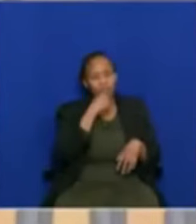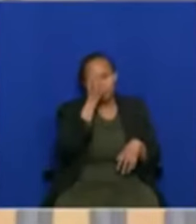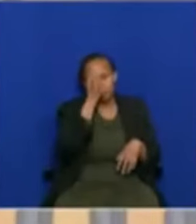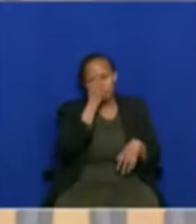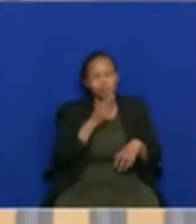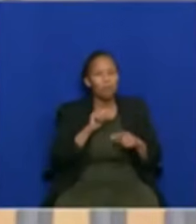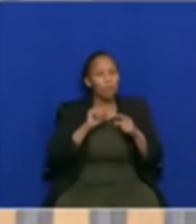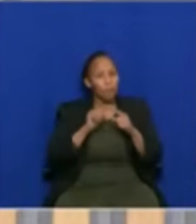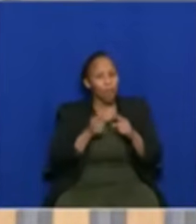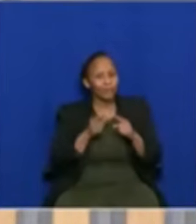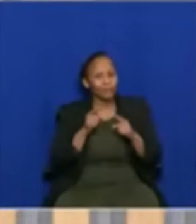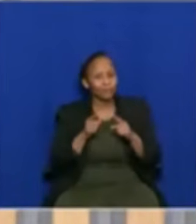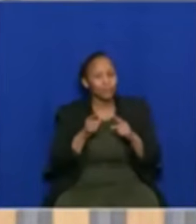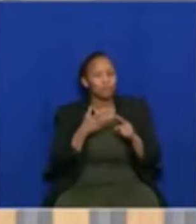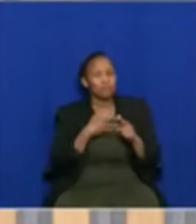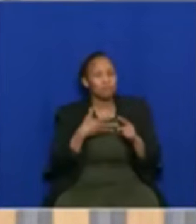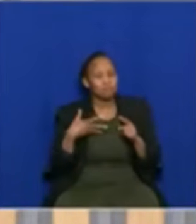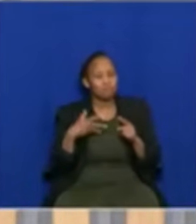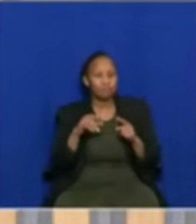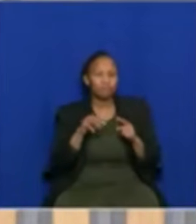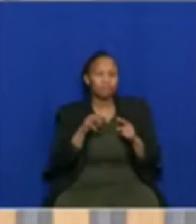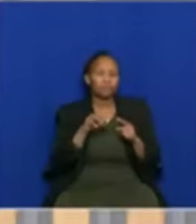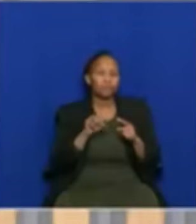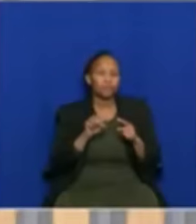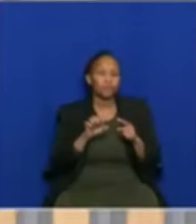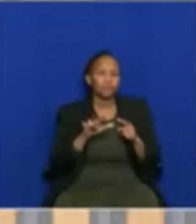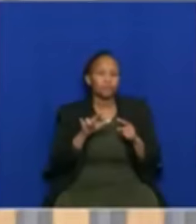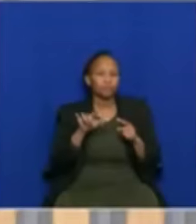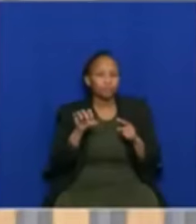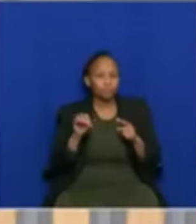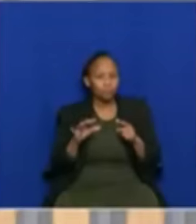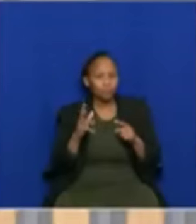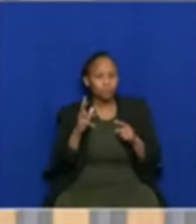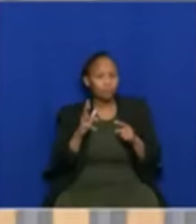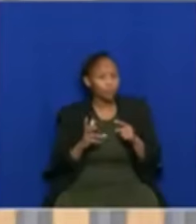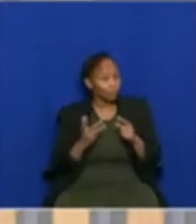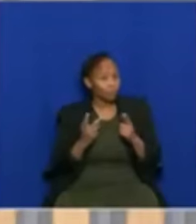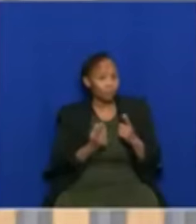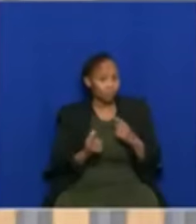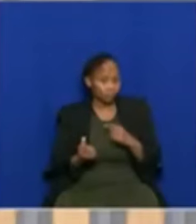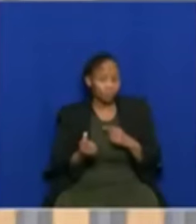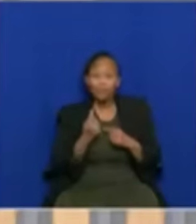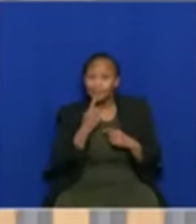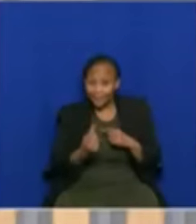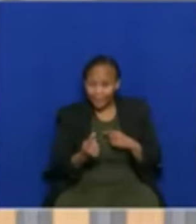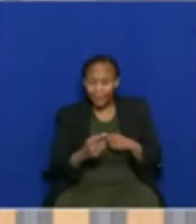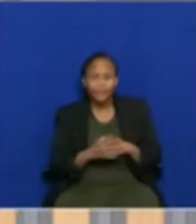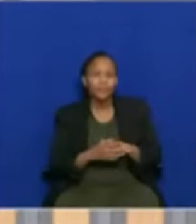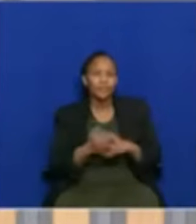is making. And then they say manipulated and